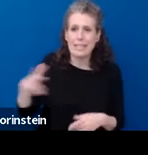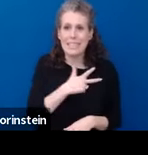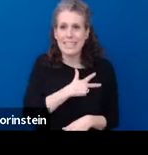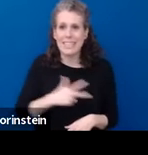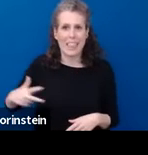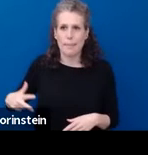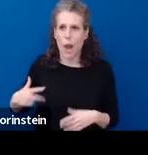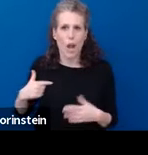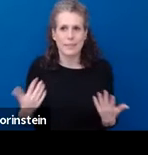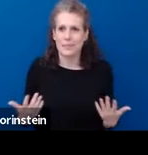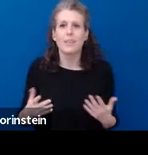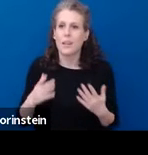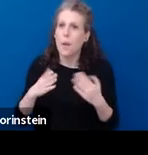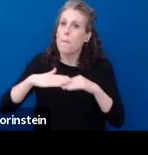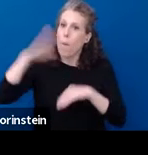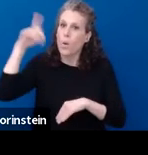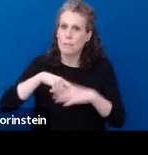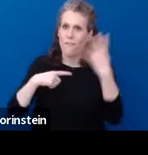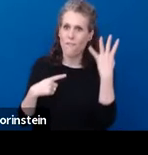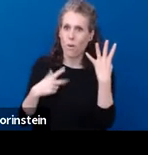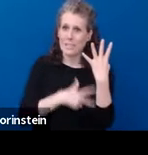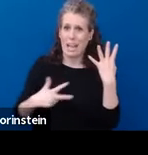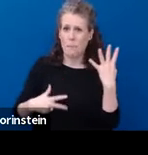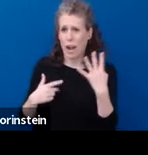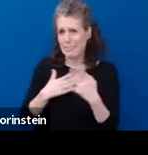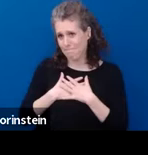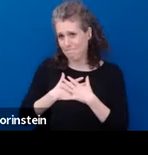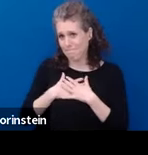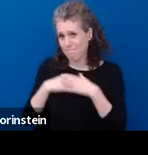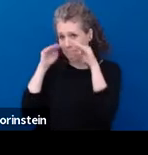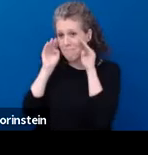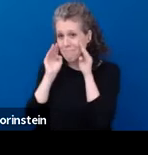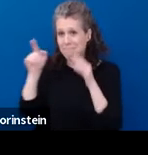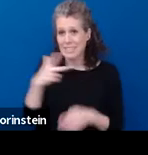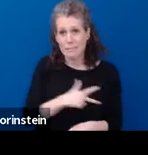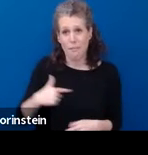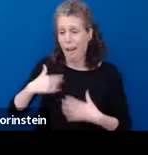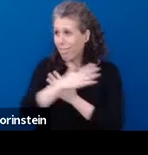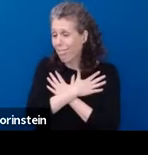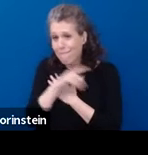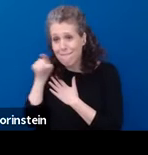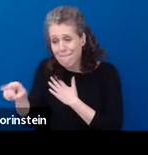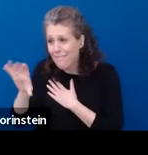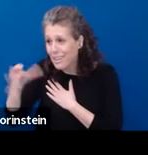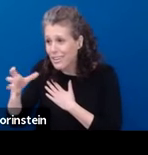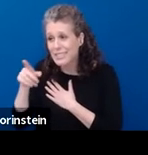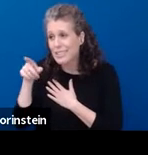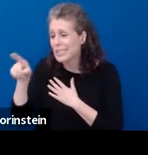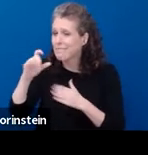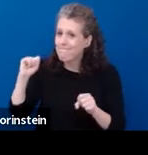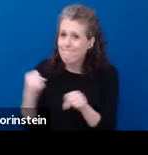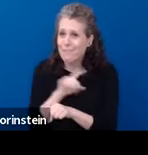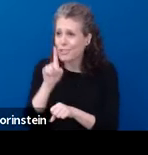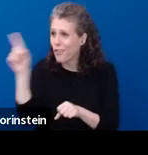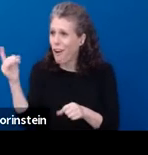it's Nordic, it's always the 4 countries. So I'm sorry, Denmark. It's my favorite country that you're not in this project, but this is how it is.